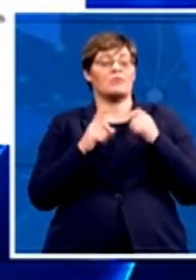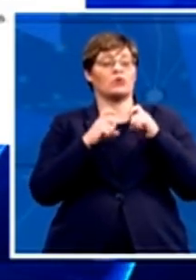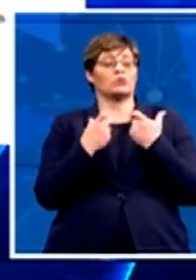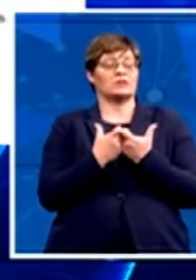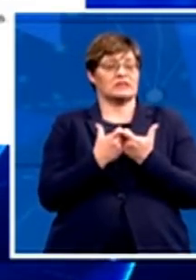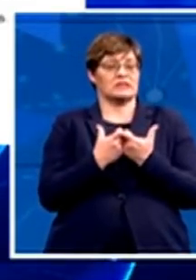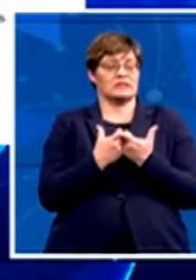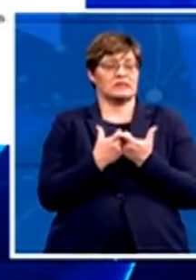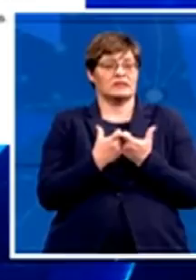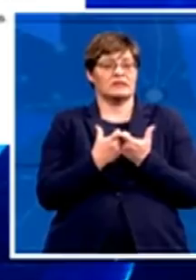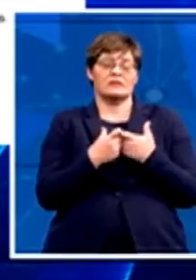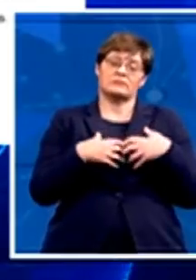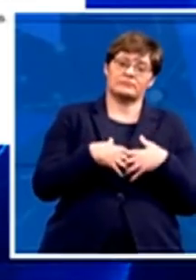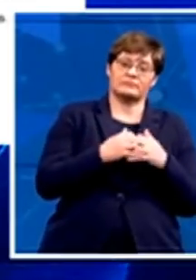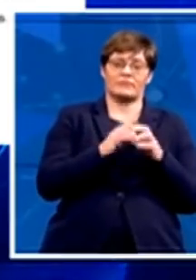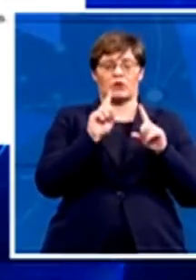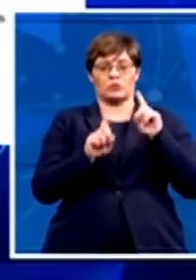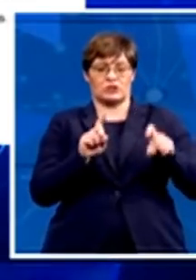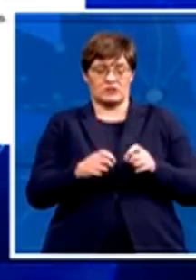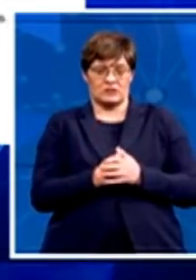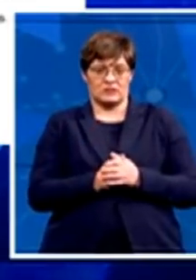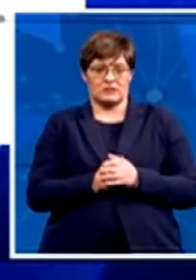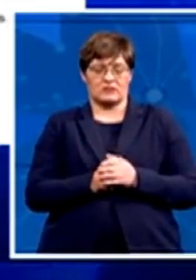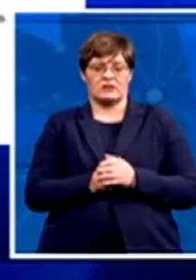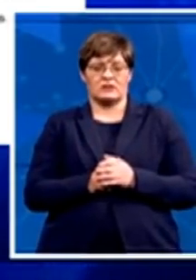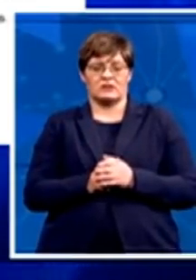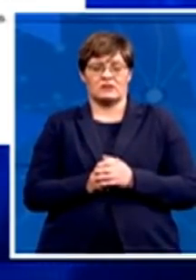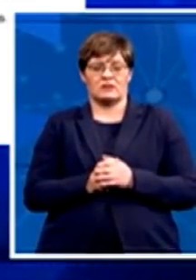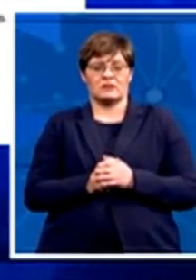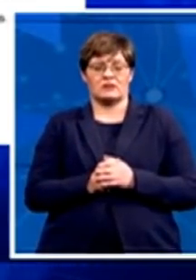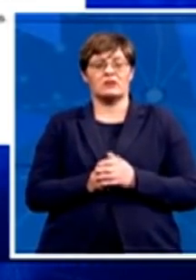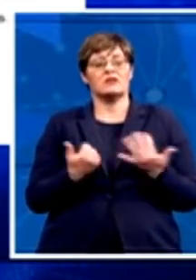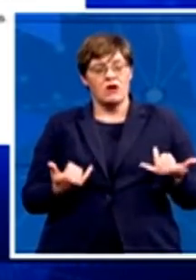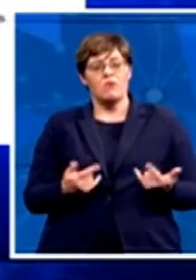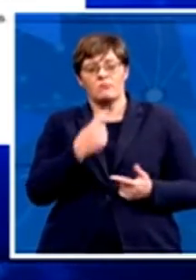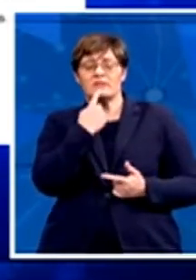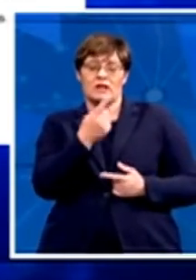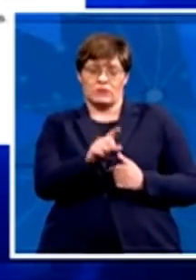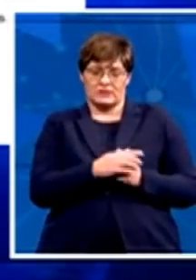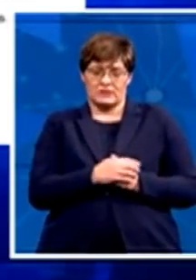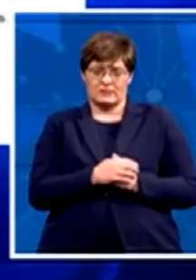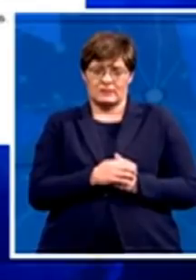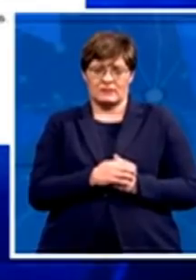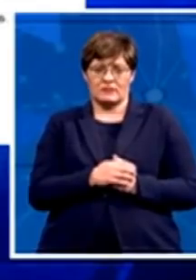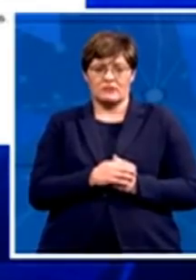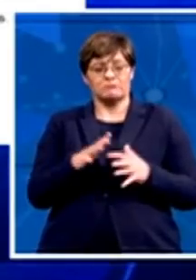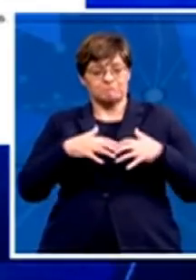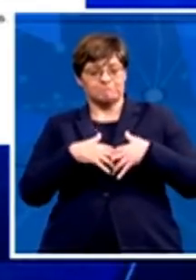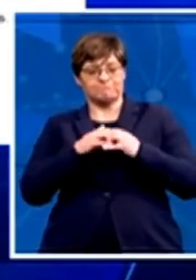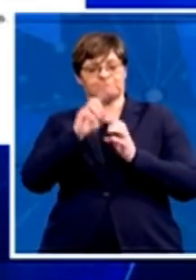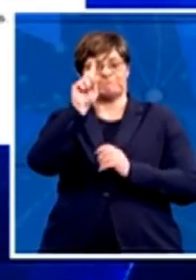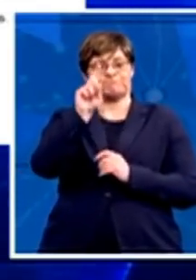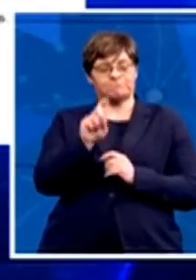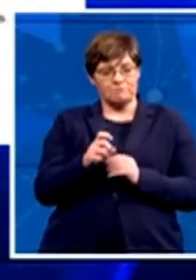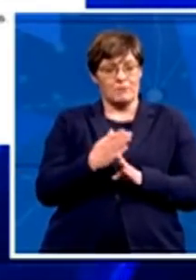questions. And Chair, at this moment, I must just mention that in terms of formulating questions in advance, if this approach